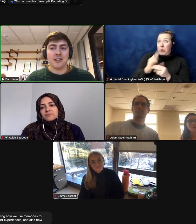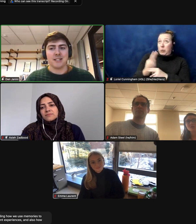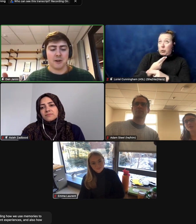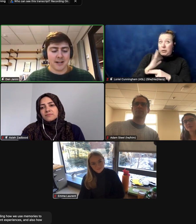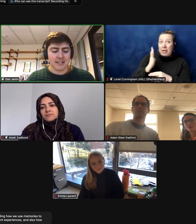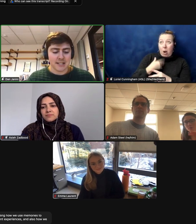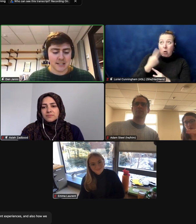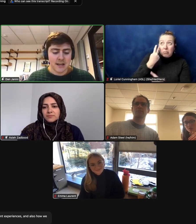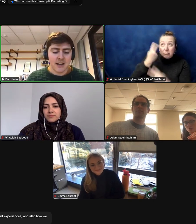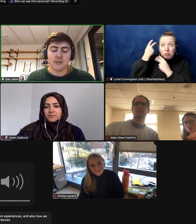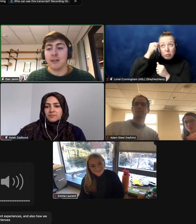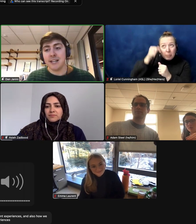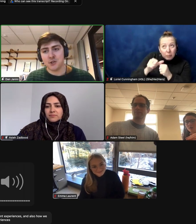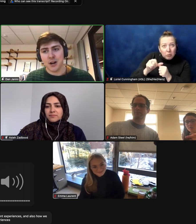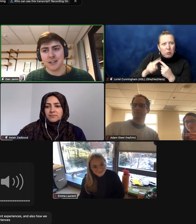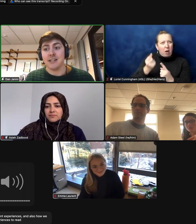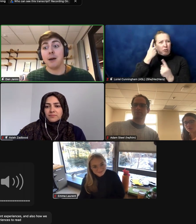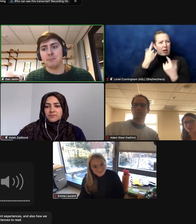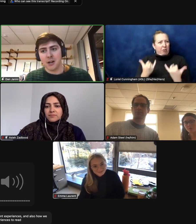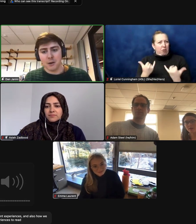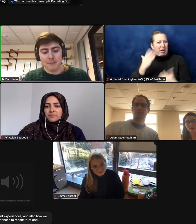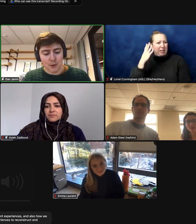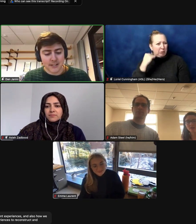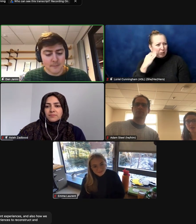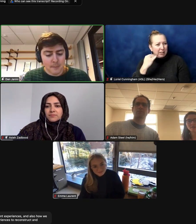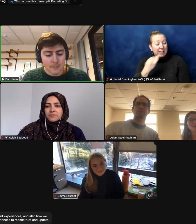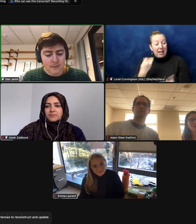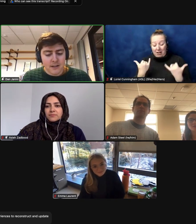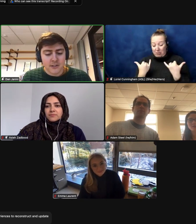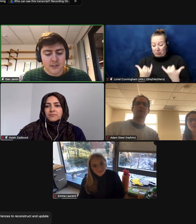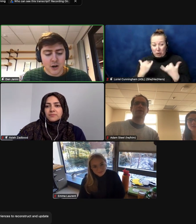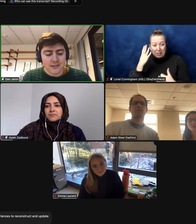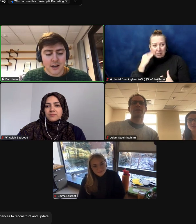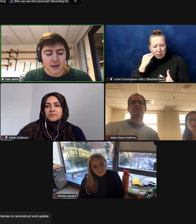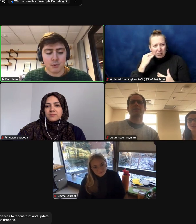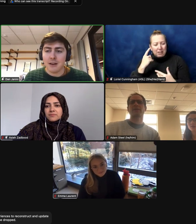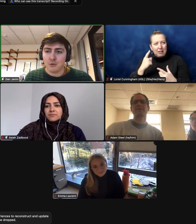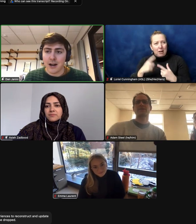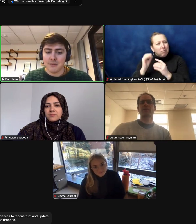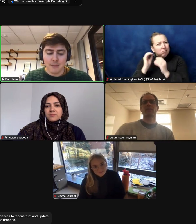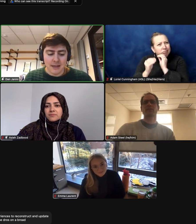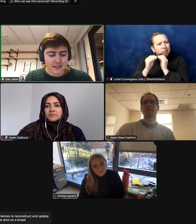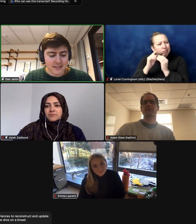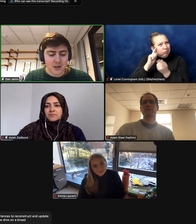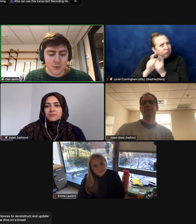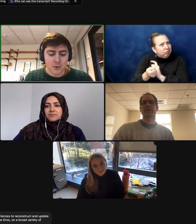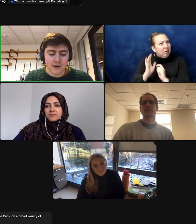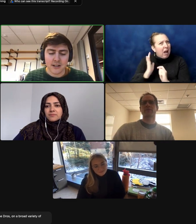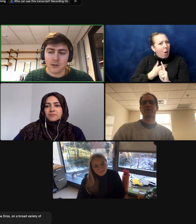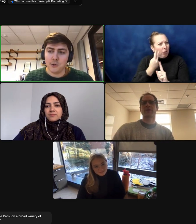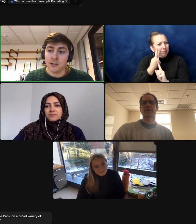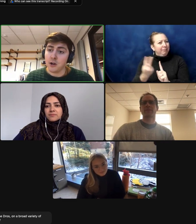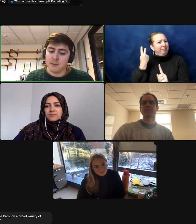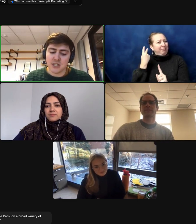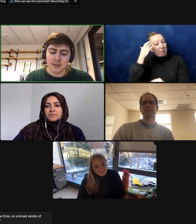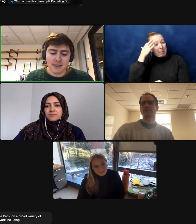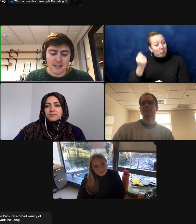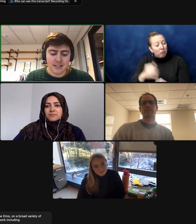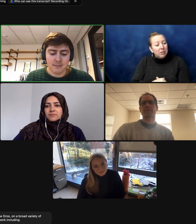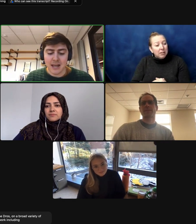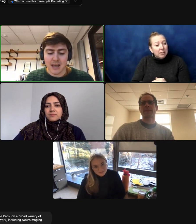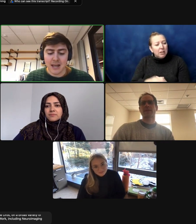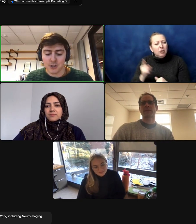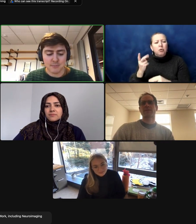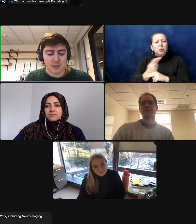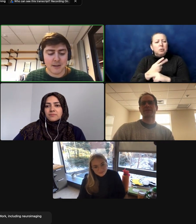how we use current experiences to reconstruct and update our memories. She draws on a broad variety of methods in her work, including neuroimaging